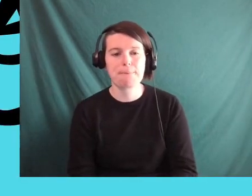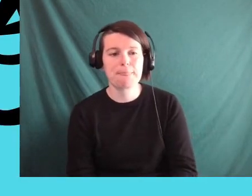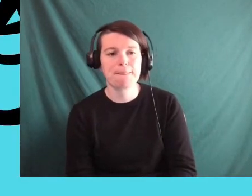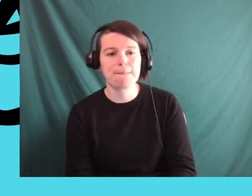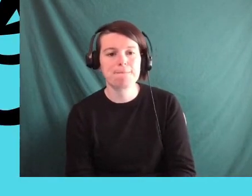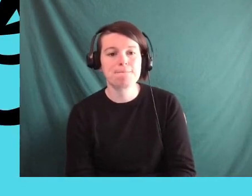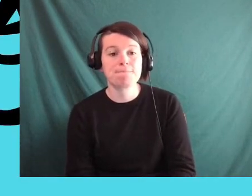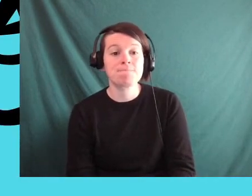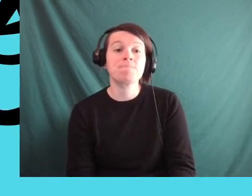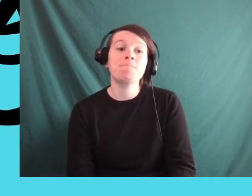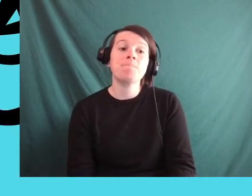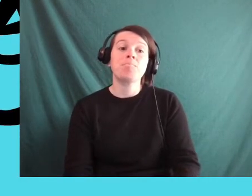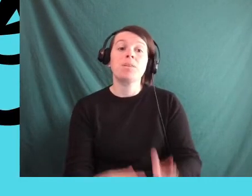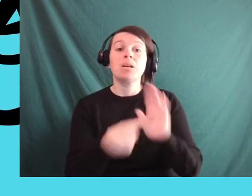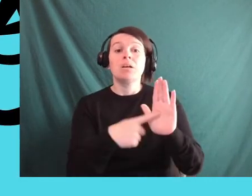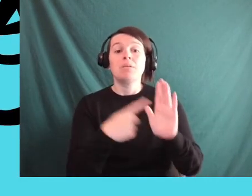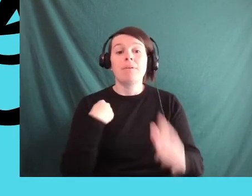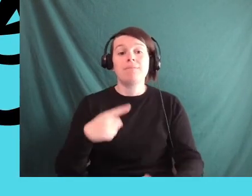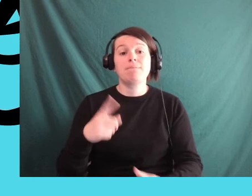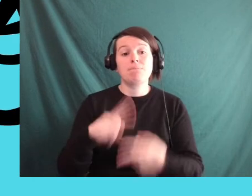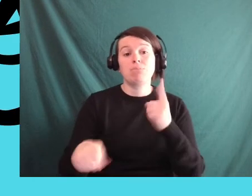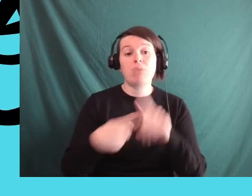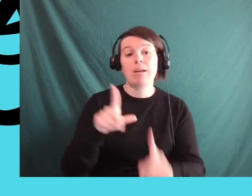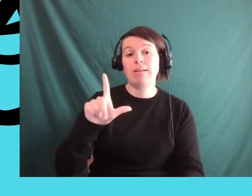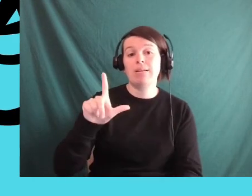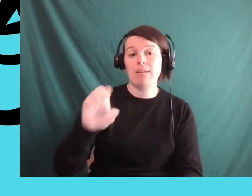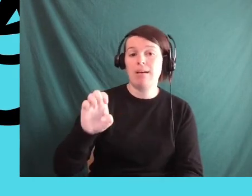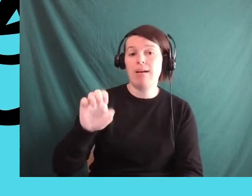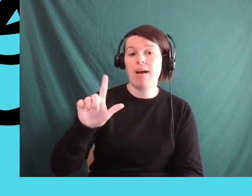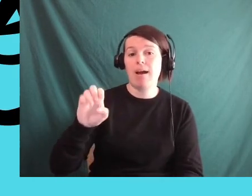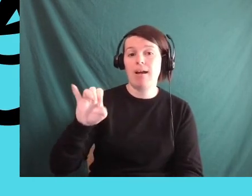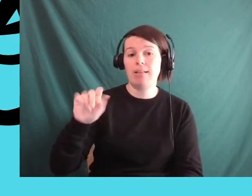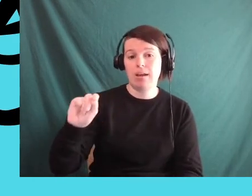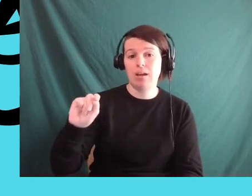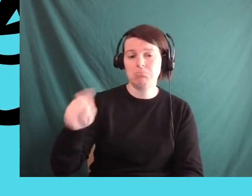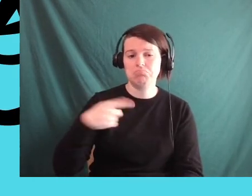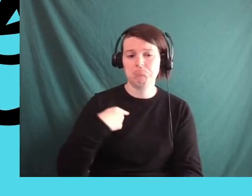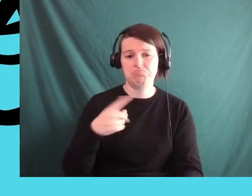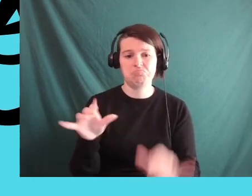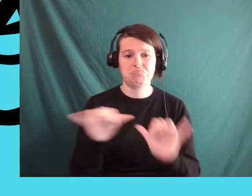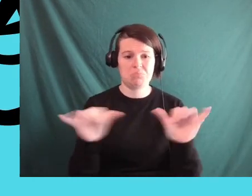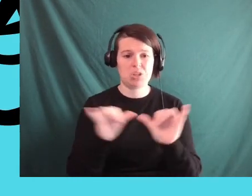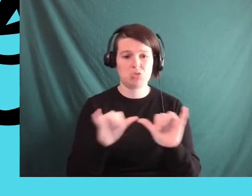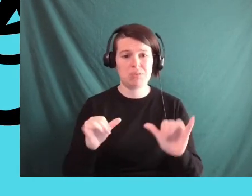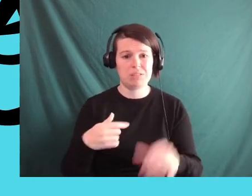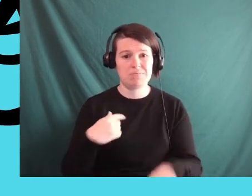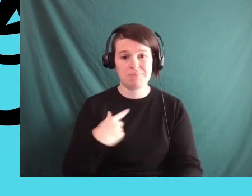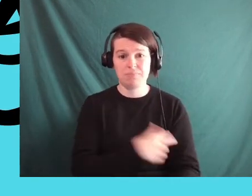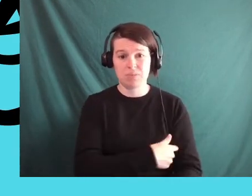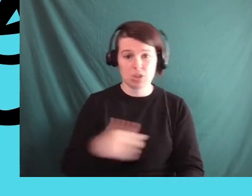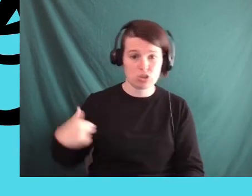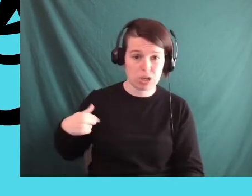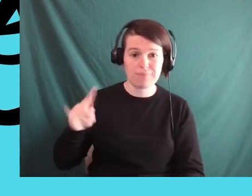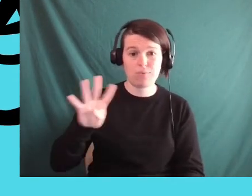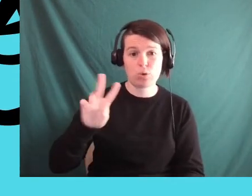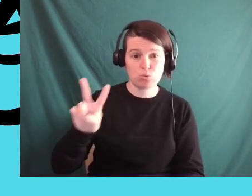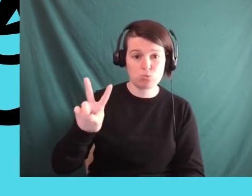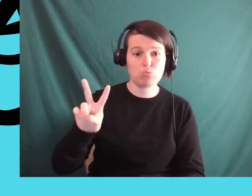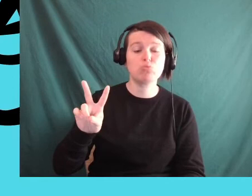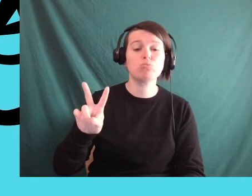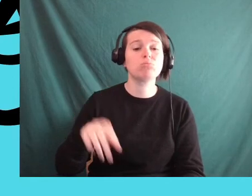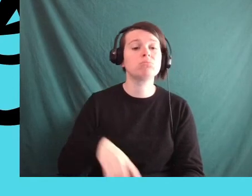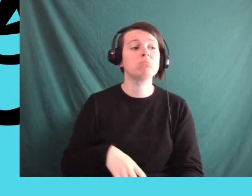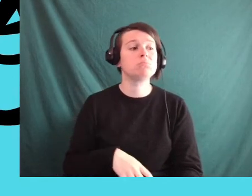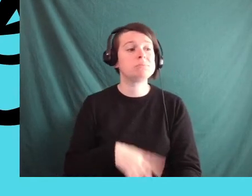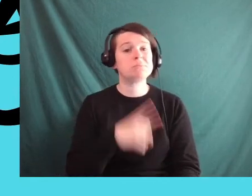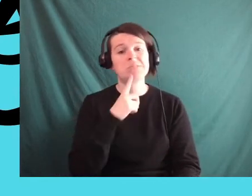So let's show you an example with my friend Elliot. Elliot's chest measurement is 42 inches, and let's say we